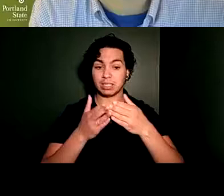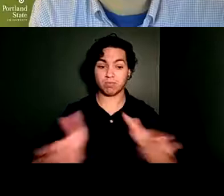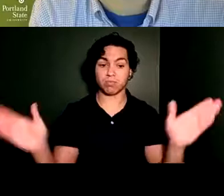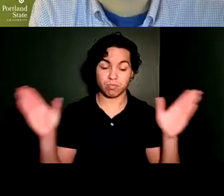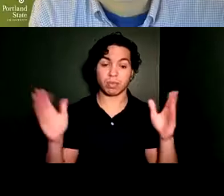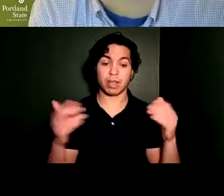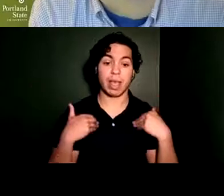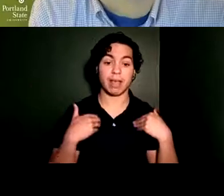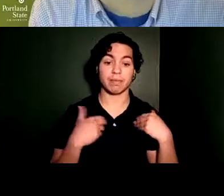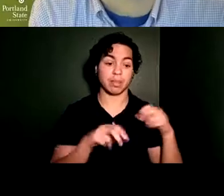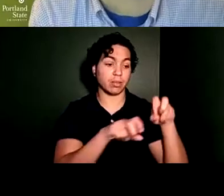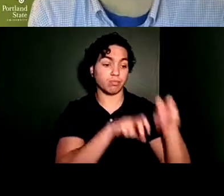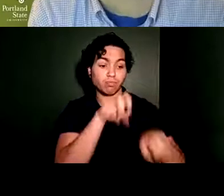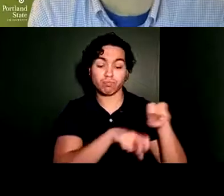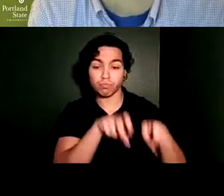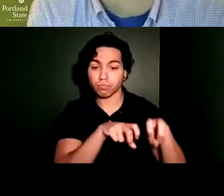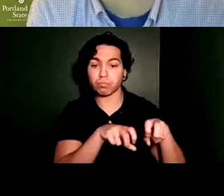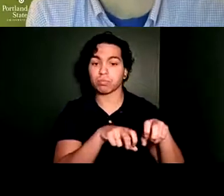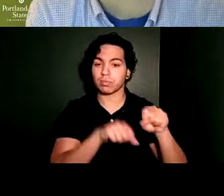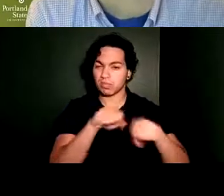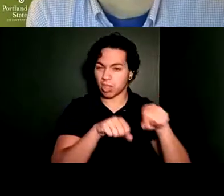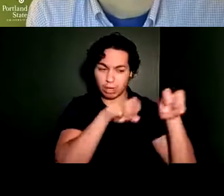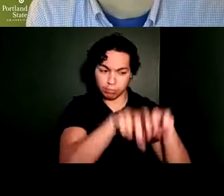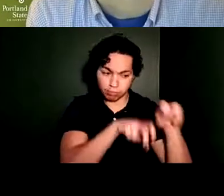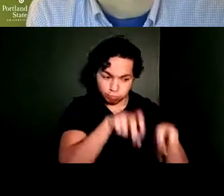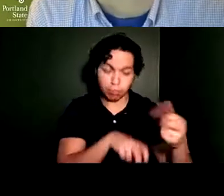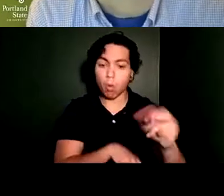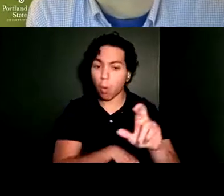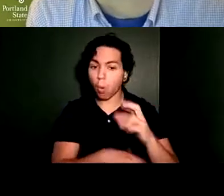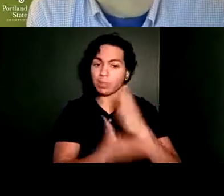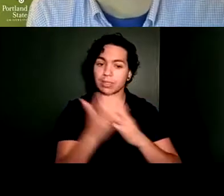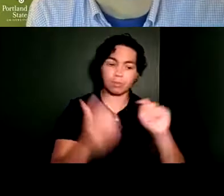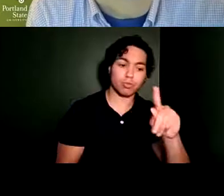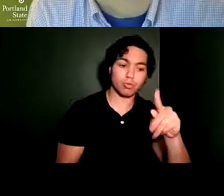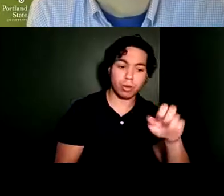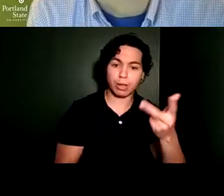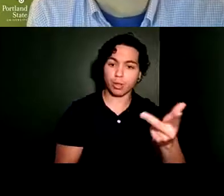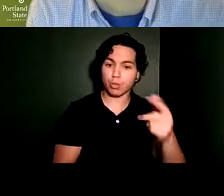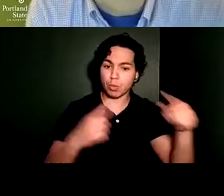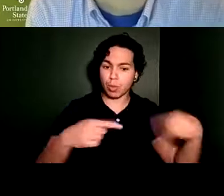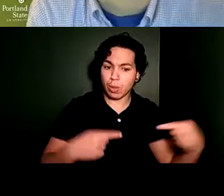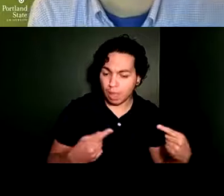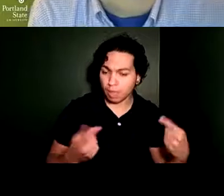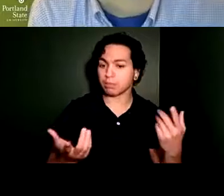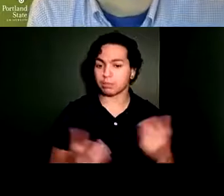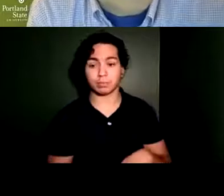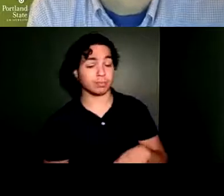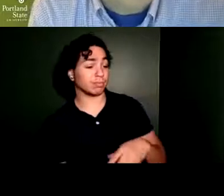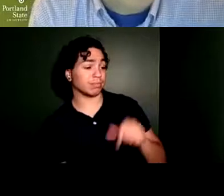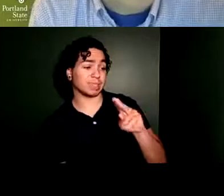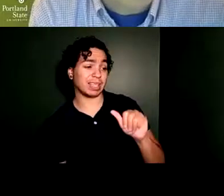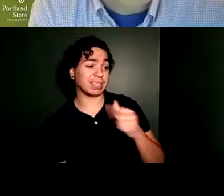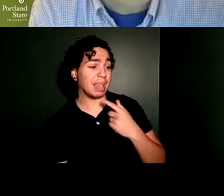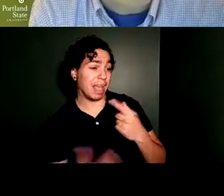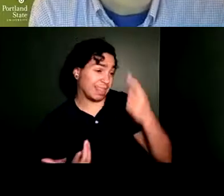side-by-side cycles. So what are your thoughts, Anna? Yeah, I mean, I think it's helpful to have something, right? Otherwise